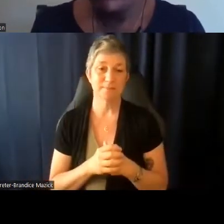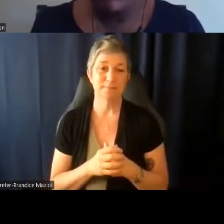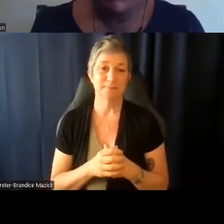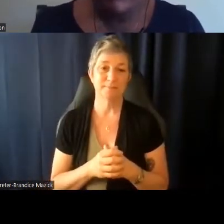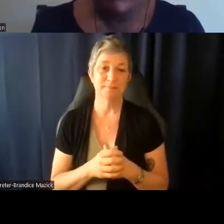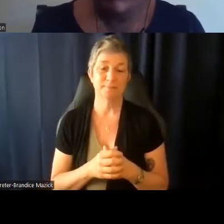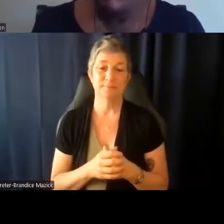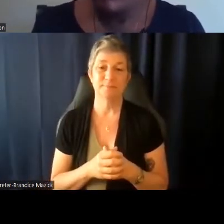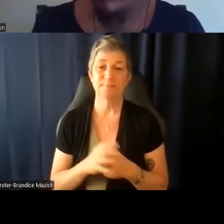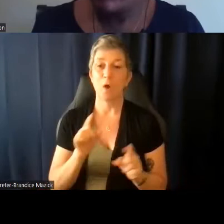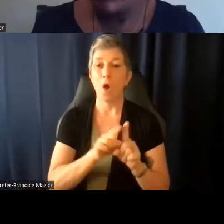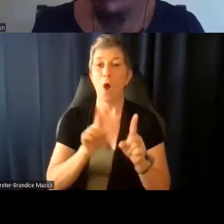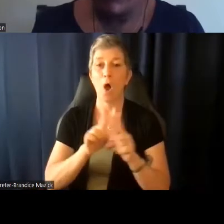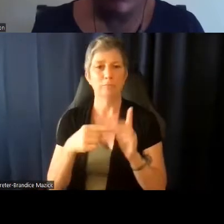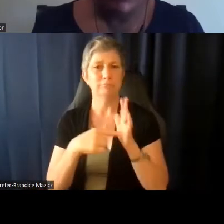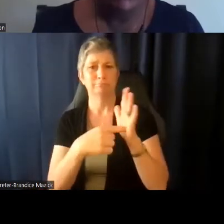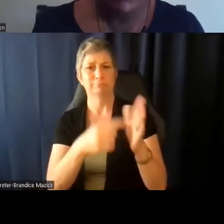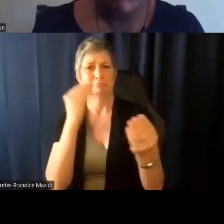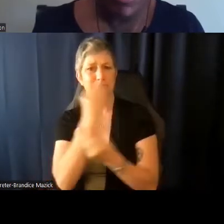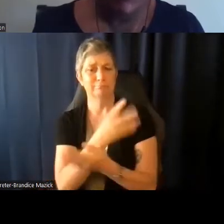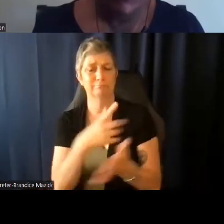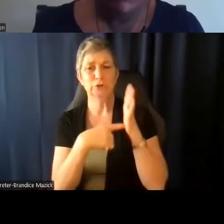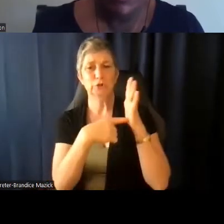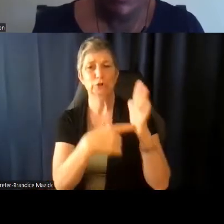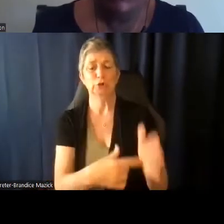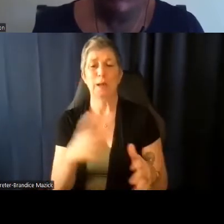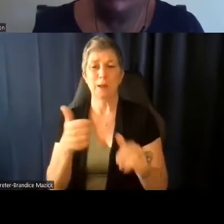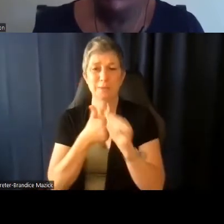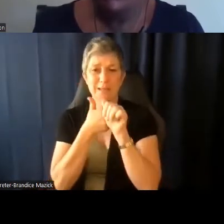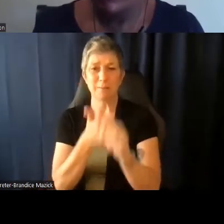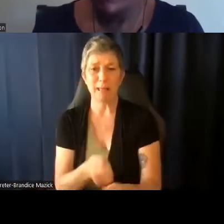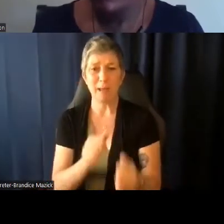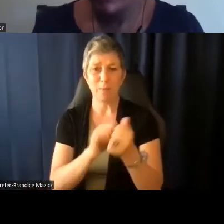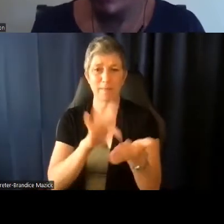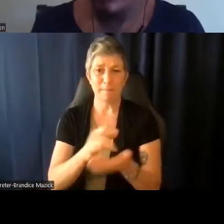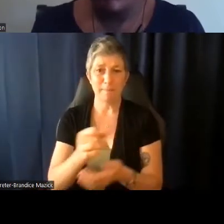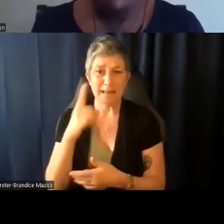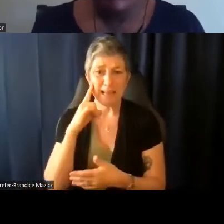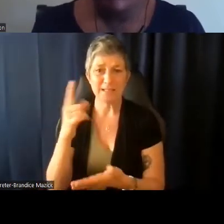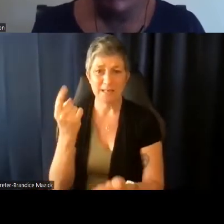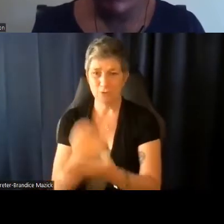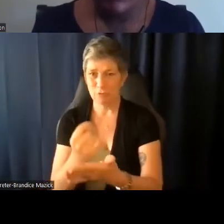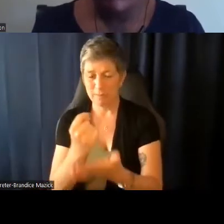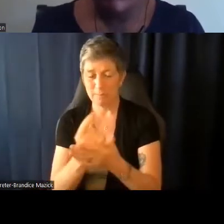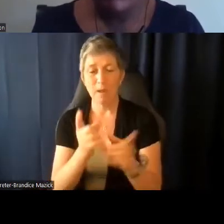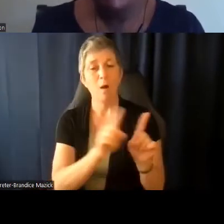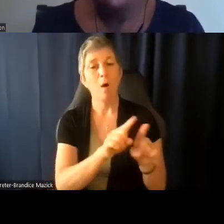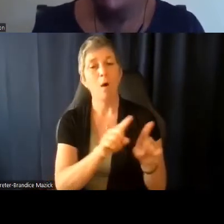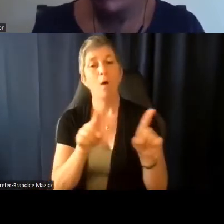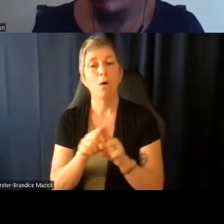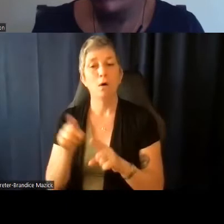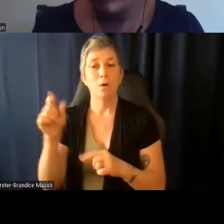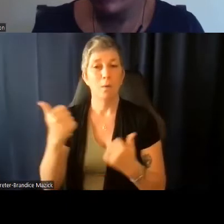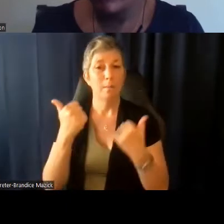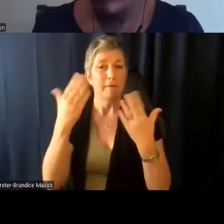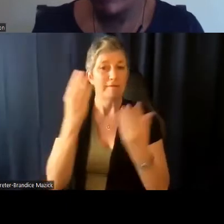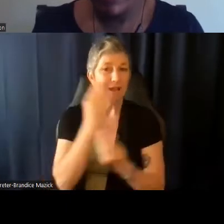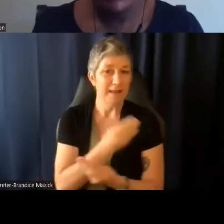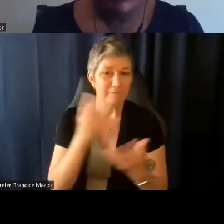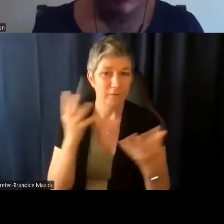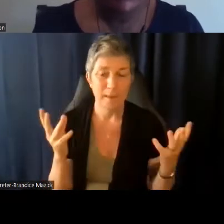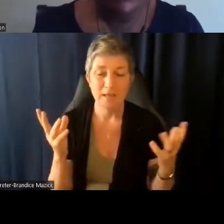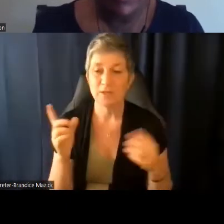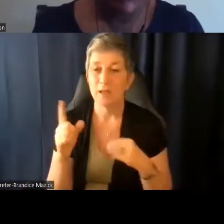The tenant also produced information showing that he was compliant with his medication, with his treatment, and also provided information